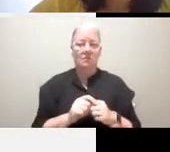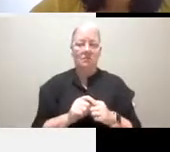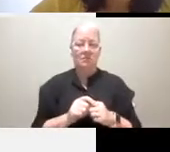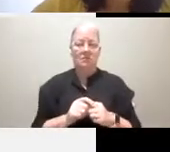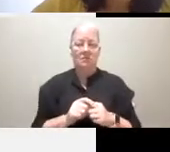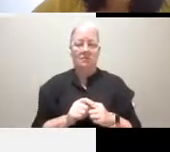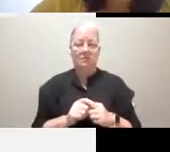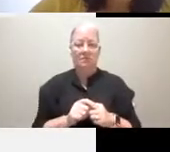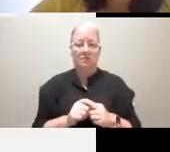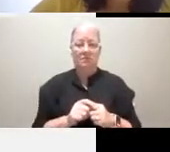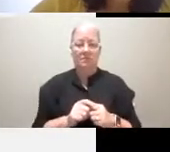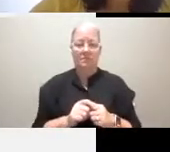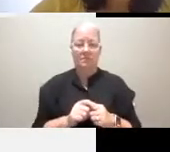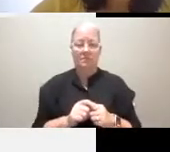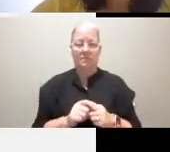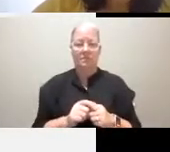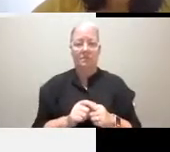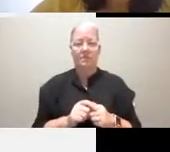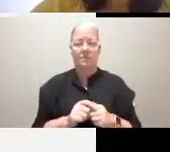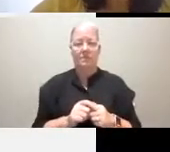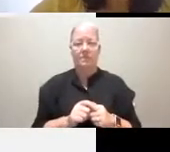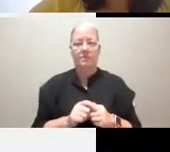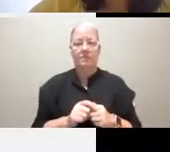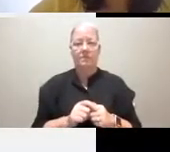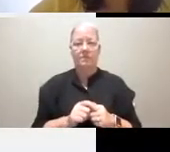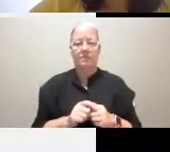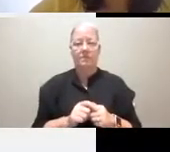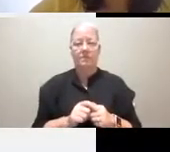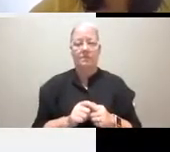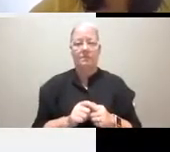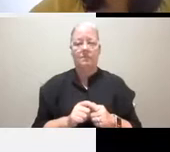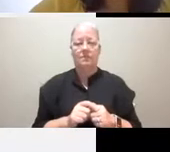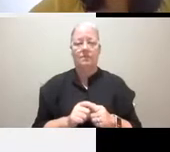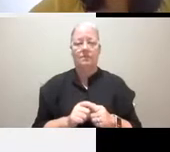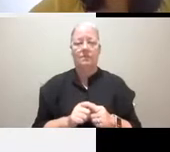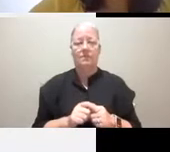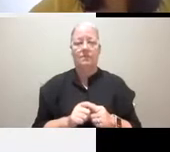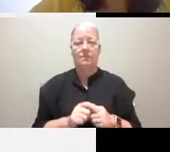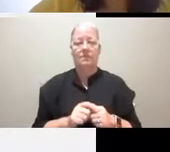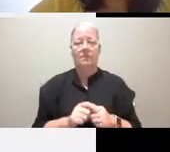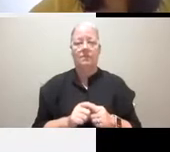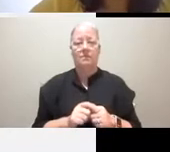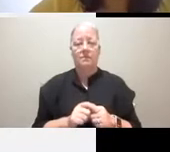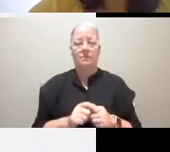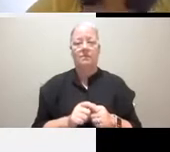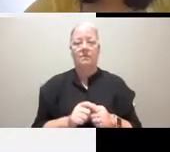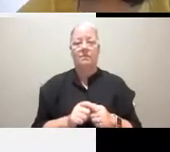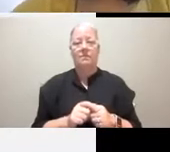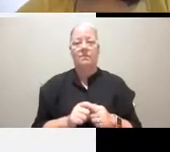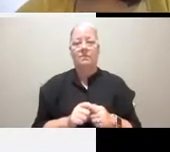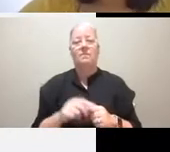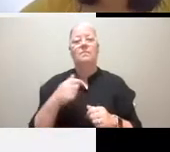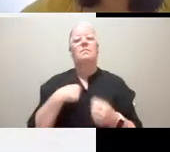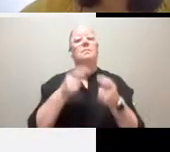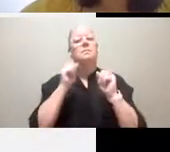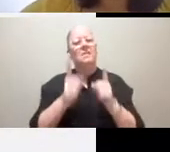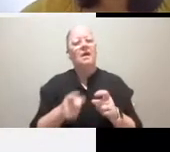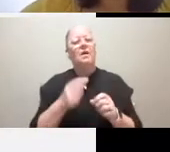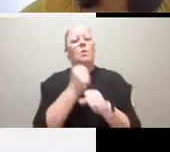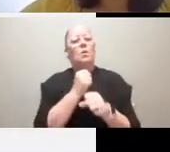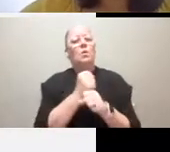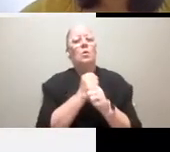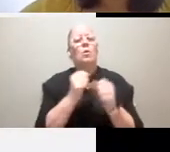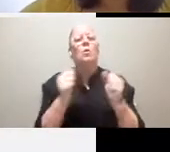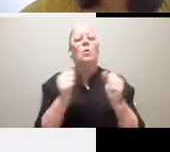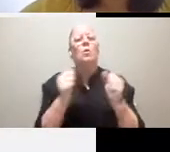it's through virtual, but also even physical, but also again in the one-on-one interaction that we meet with our members.